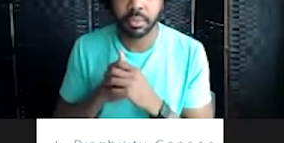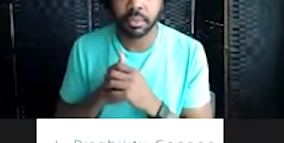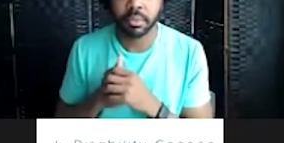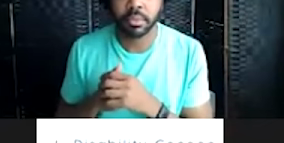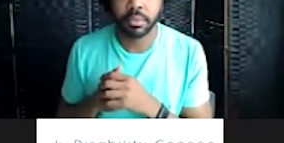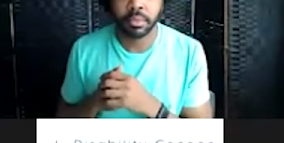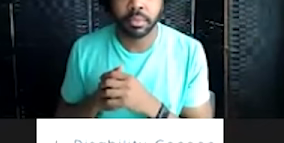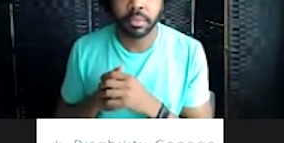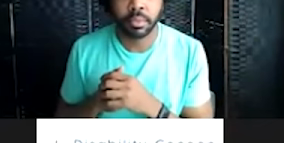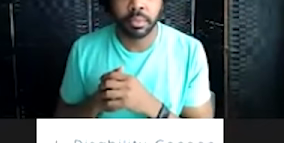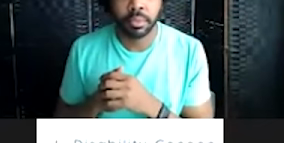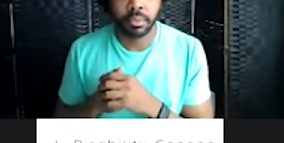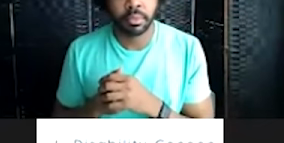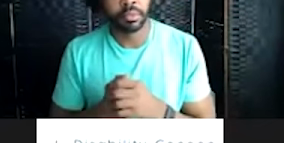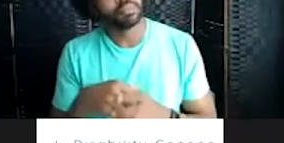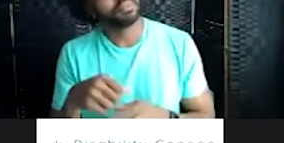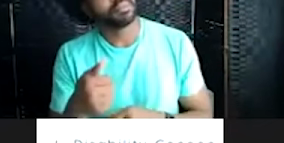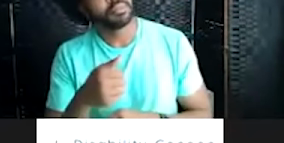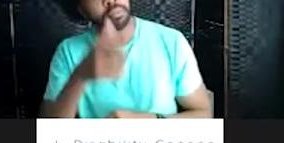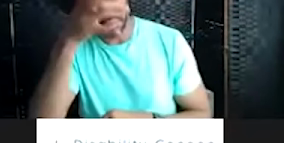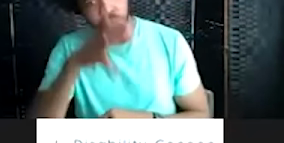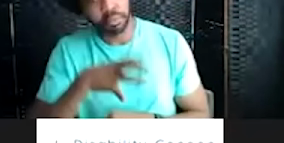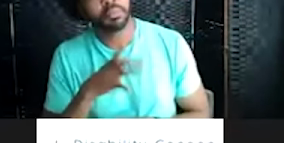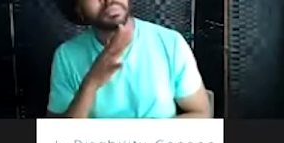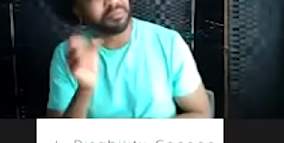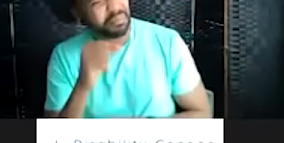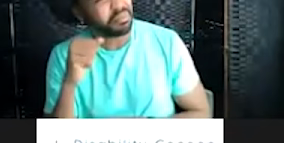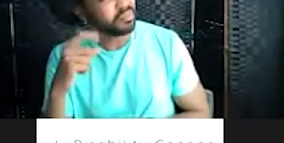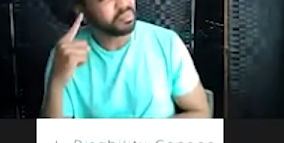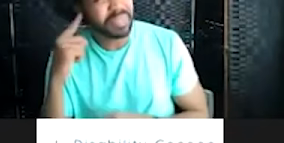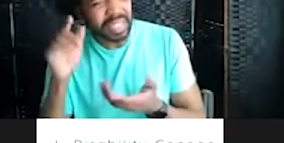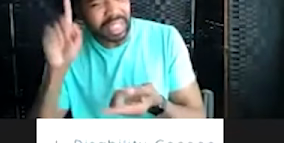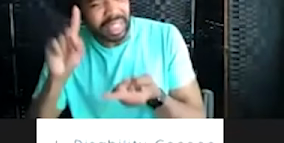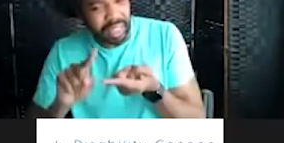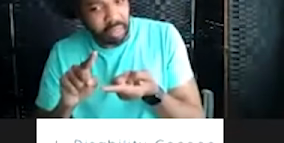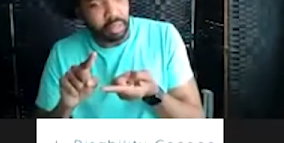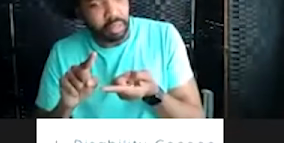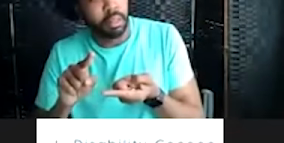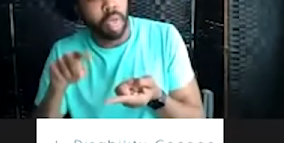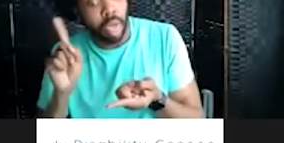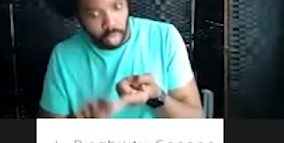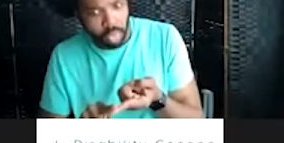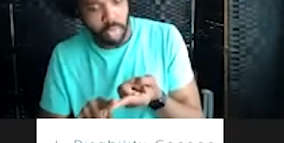Yeah, we could hear it, and then the volume went back out completely.